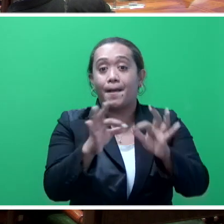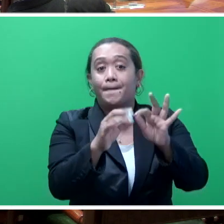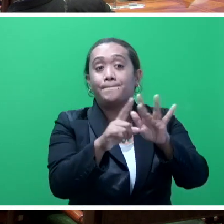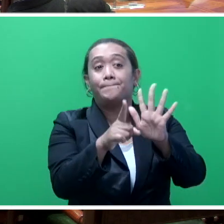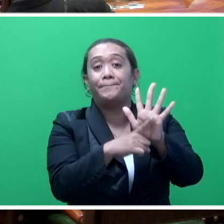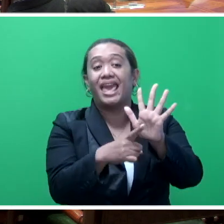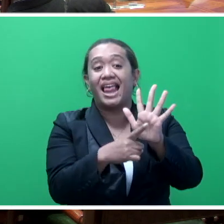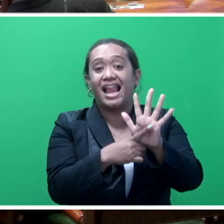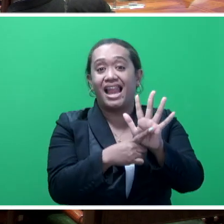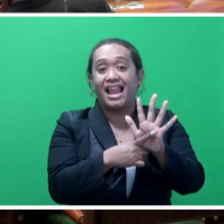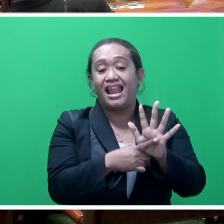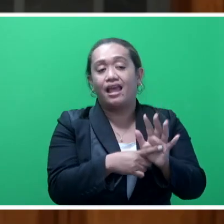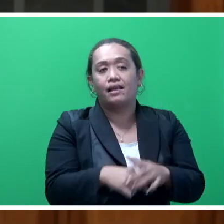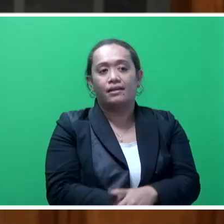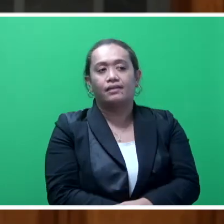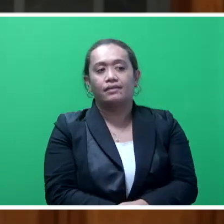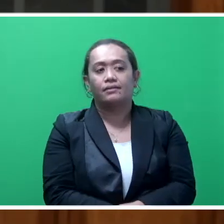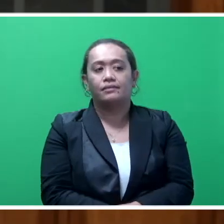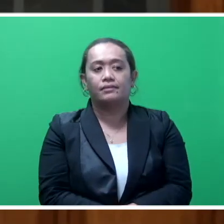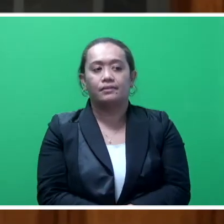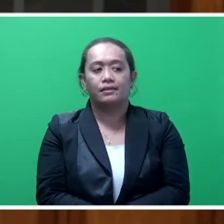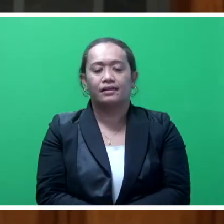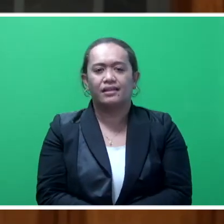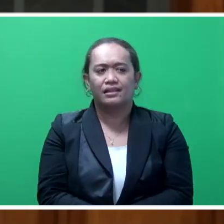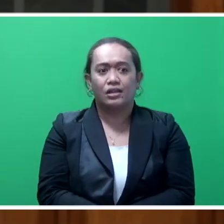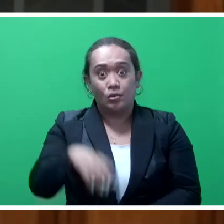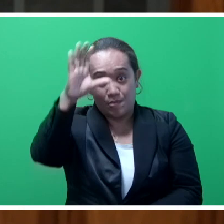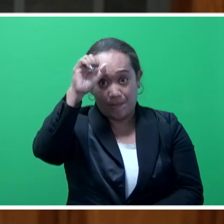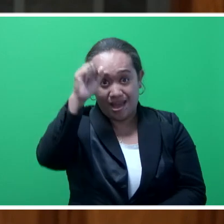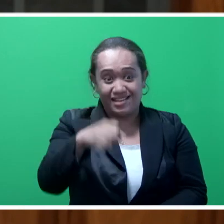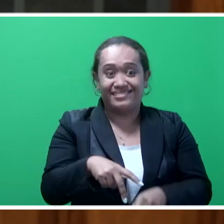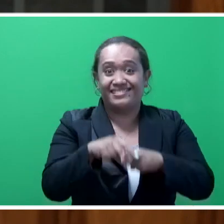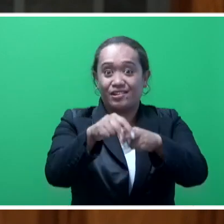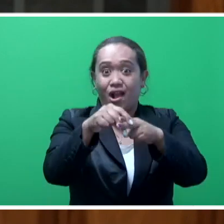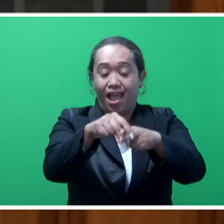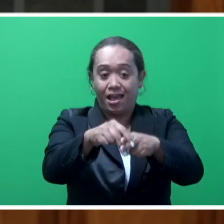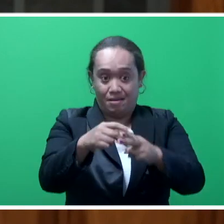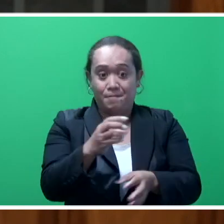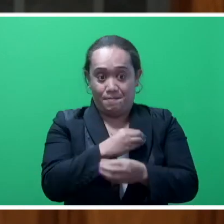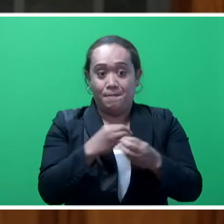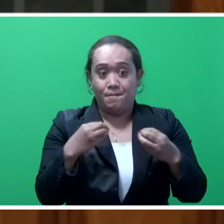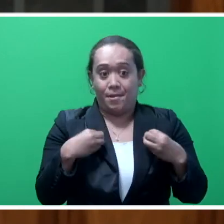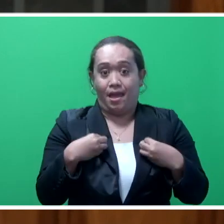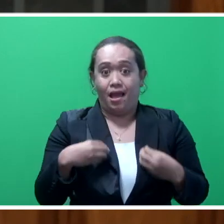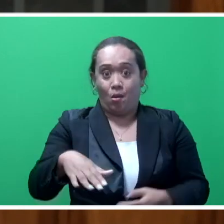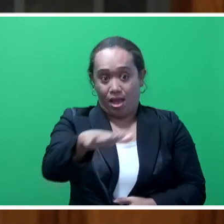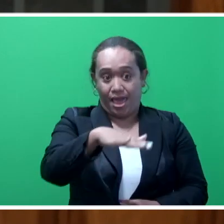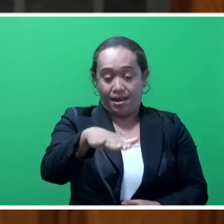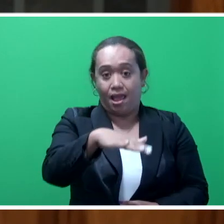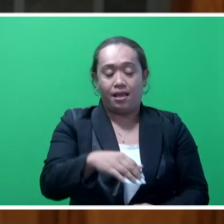about turmeric and its huge, area in Andronganawosa in the Highlands. Can I just ask the Honourable